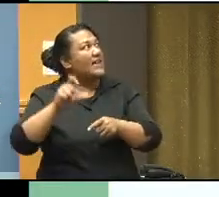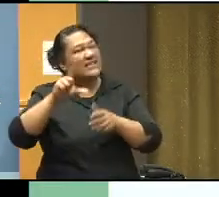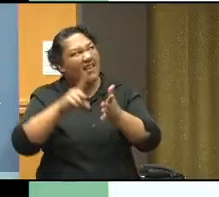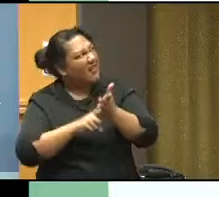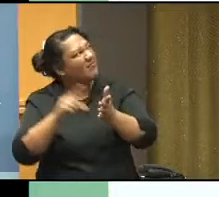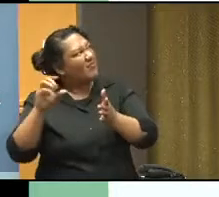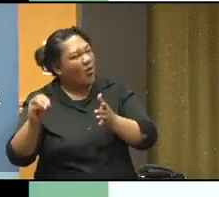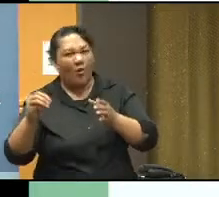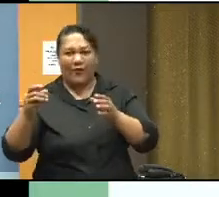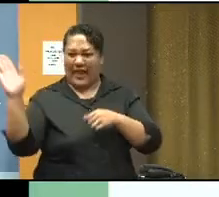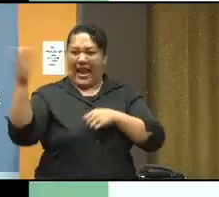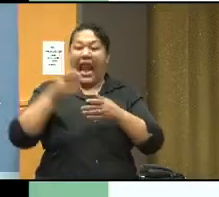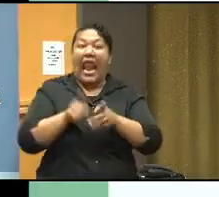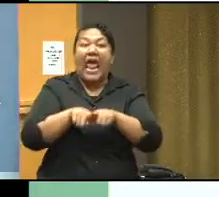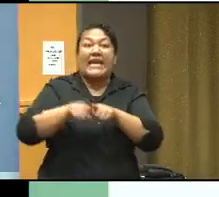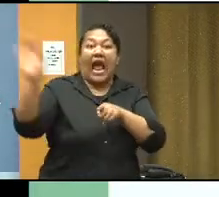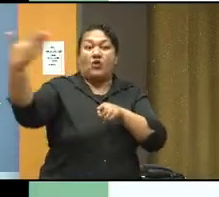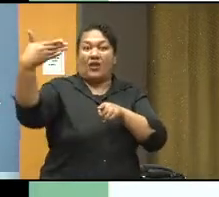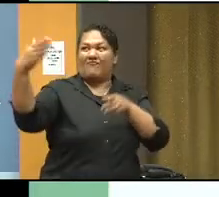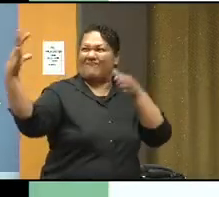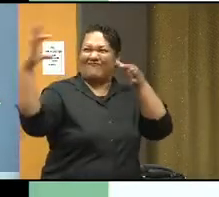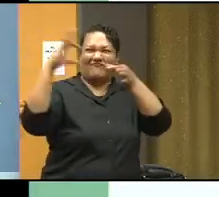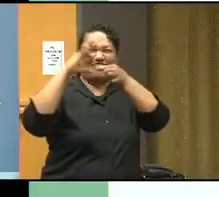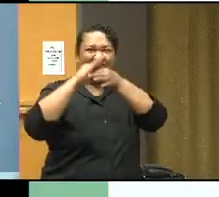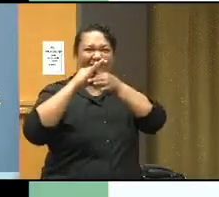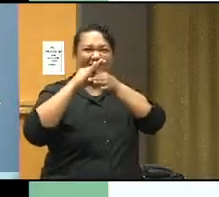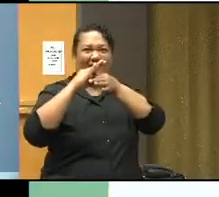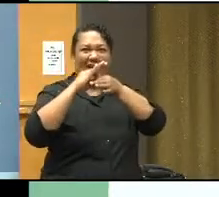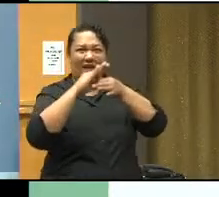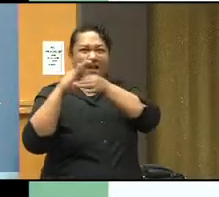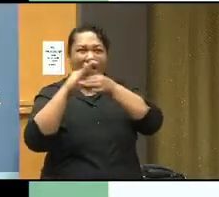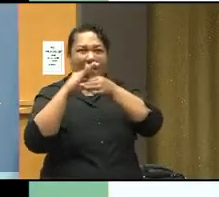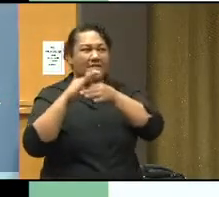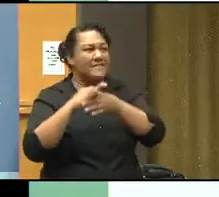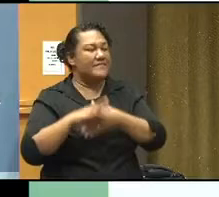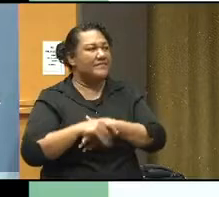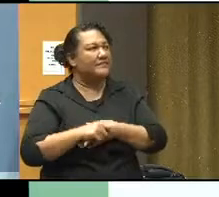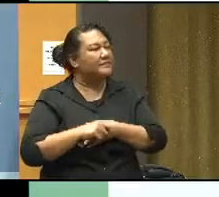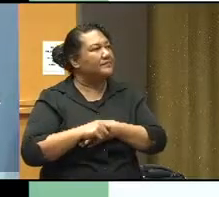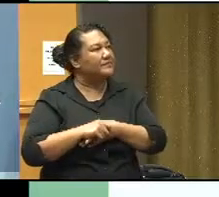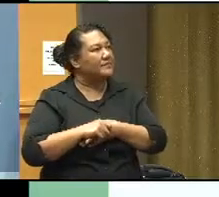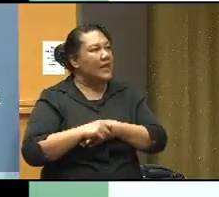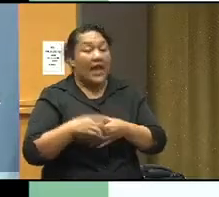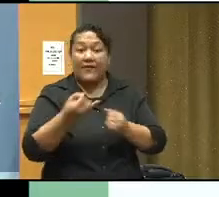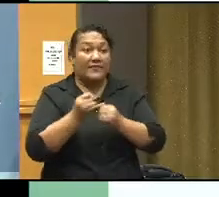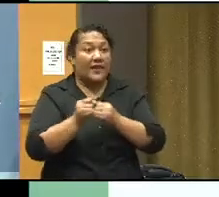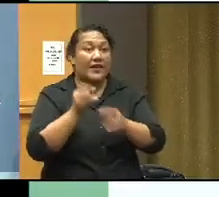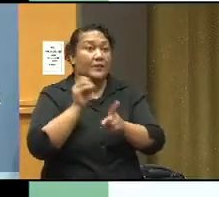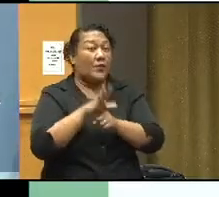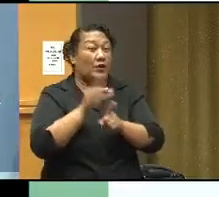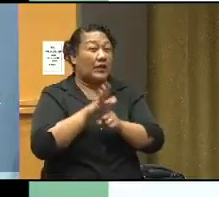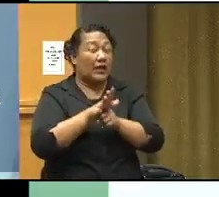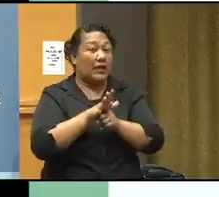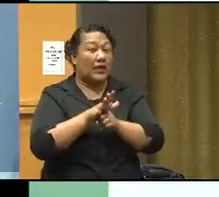SMPA learning outcomes, and the USP's graduate outcomes. So this is very crucial. And